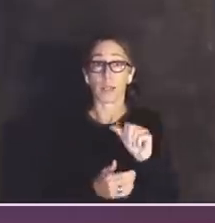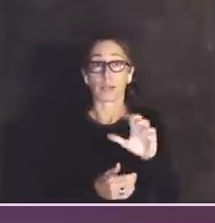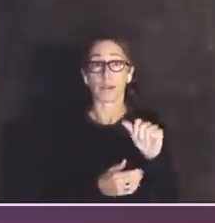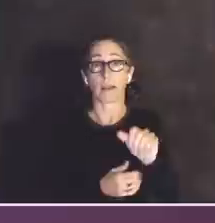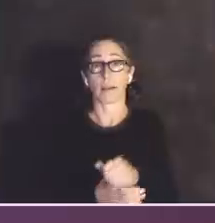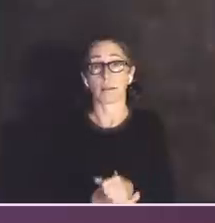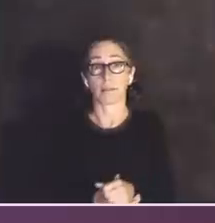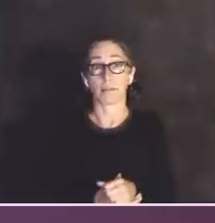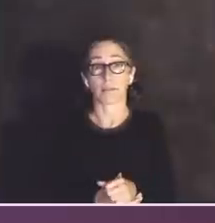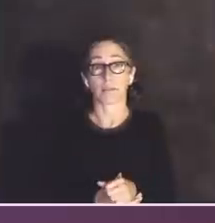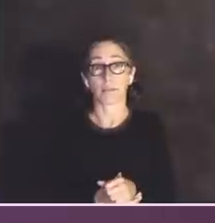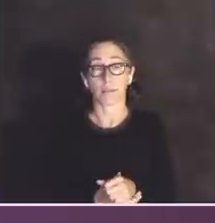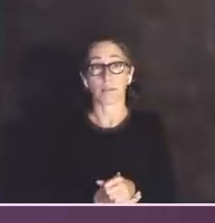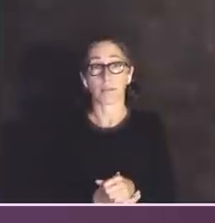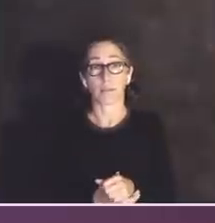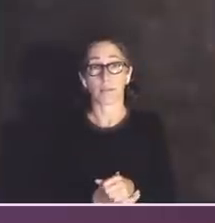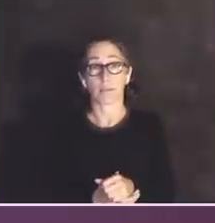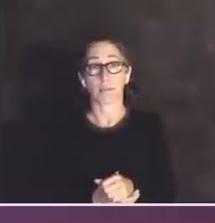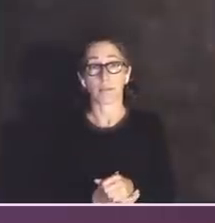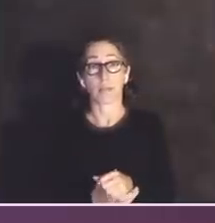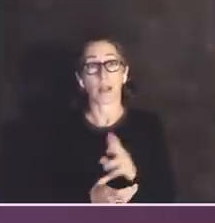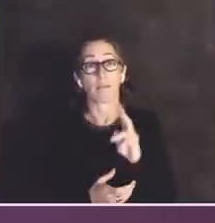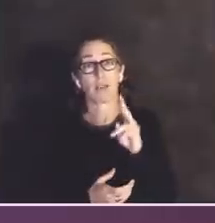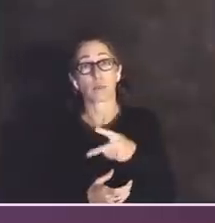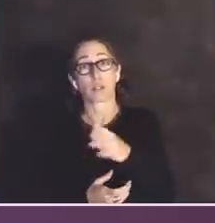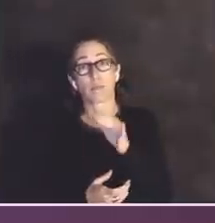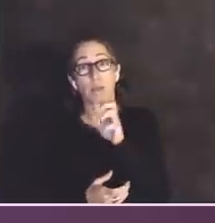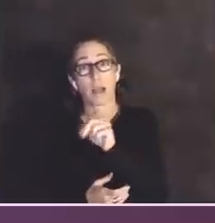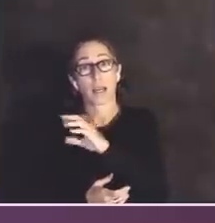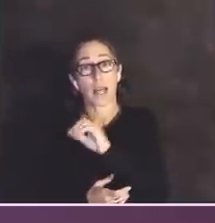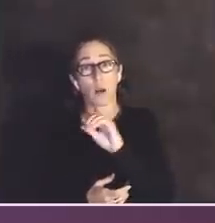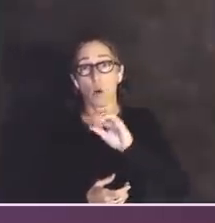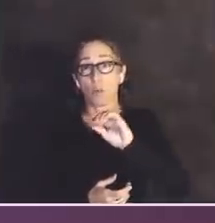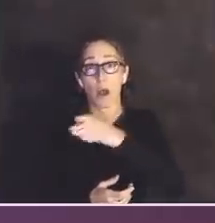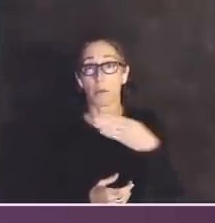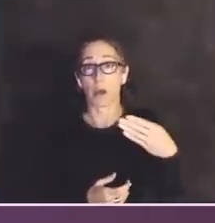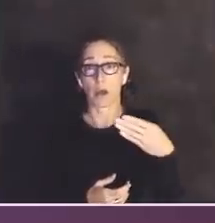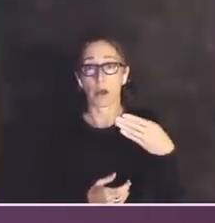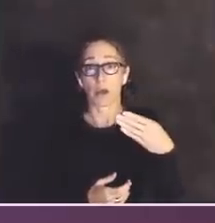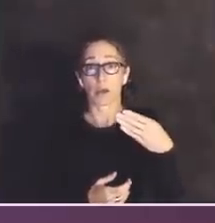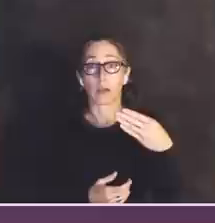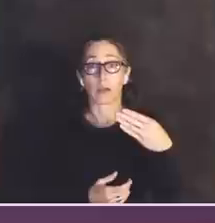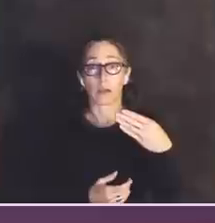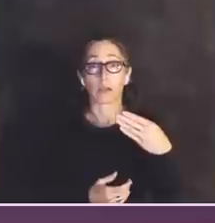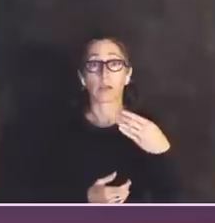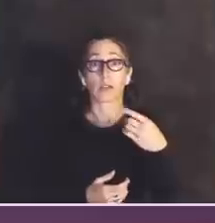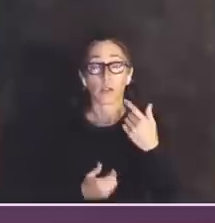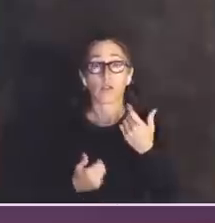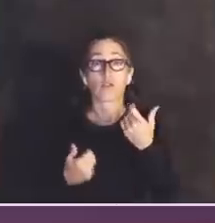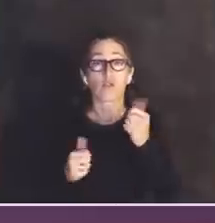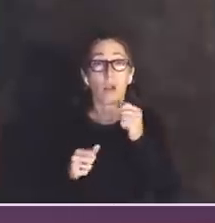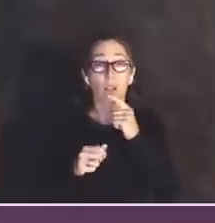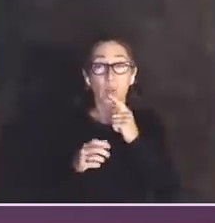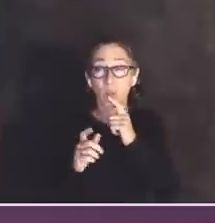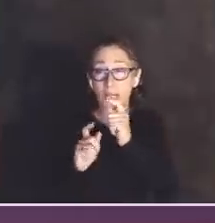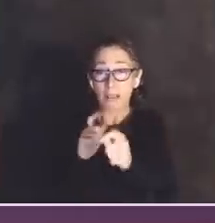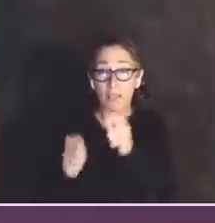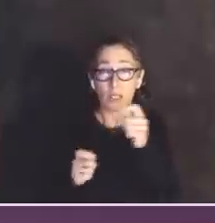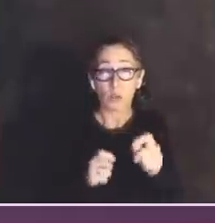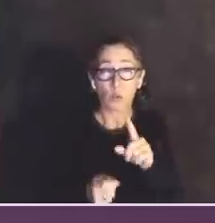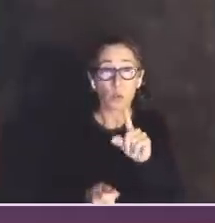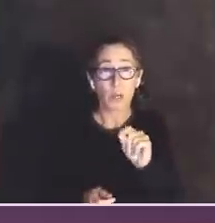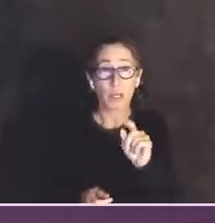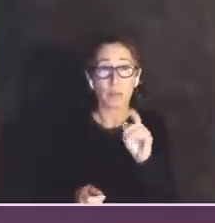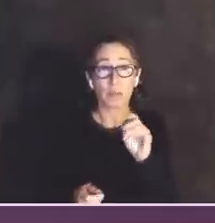Vice President Biden pushed through that brought health care to over 20 million people that didn't have it.